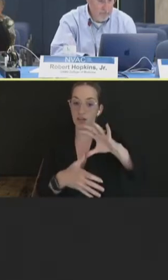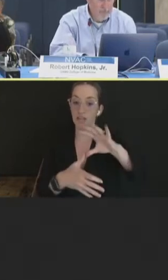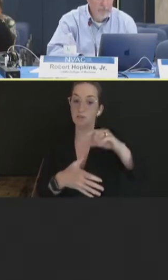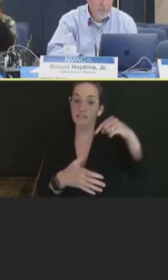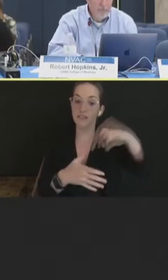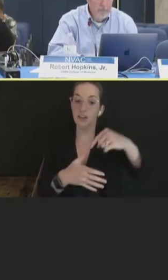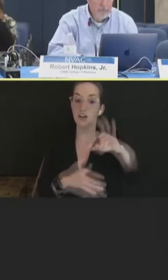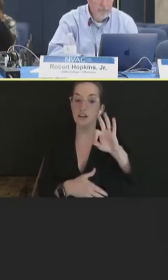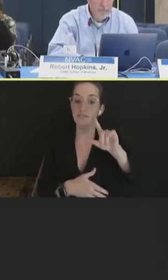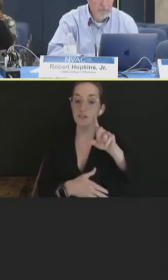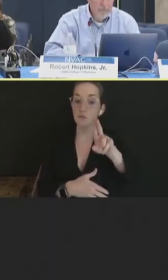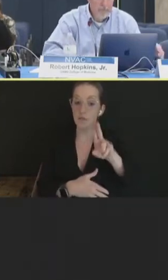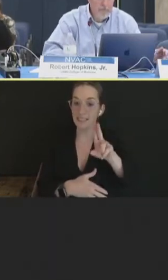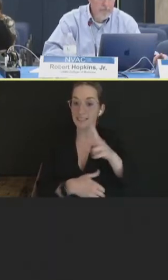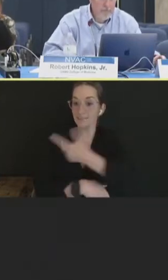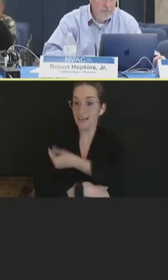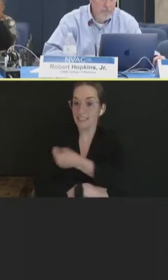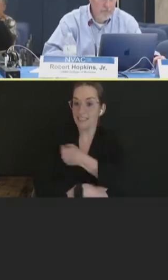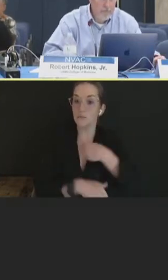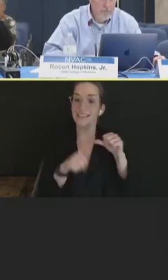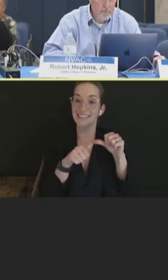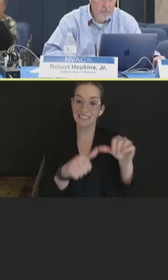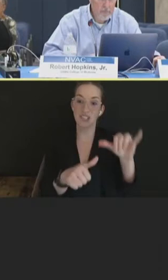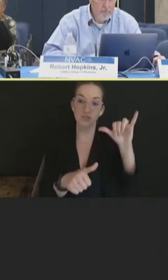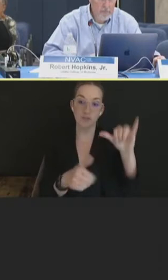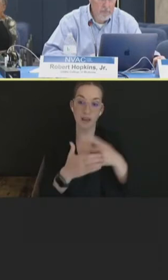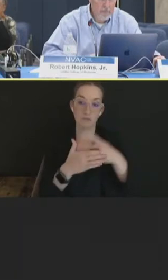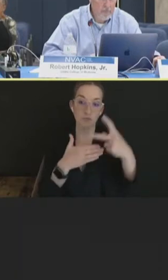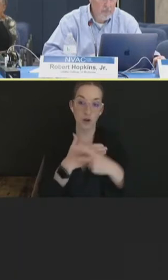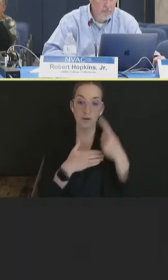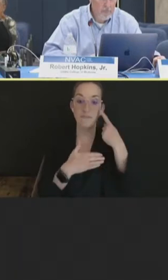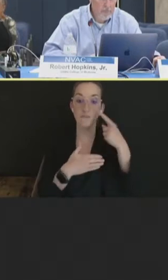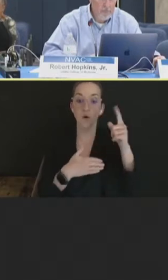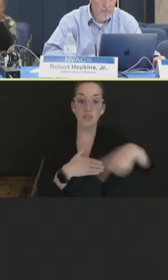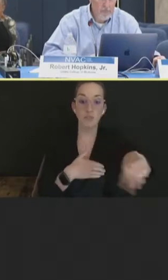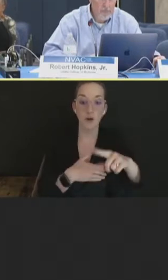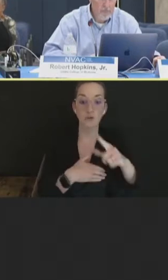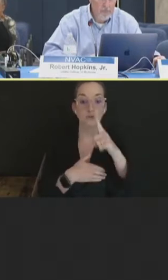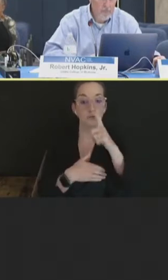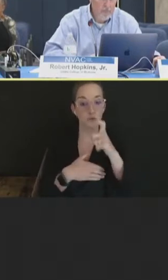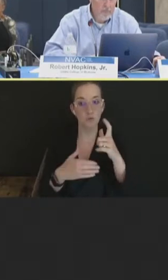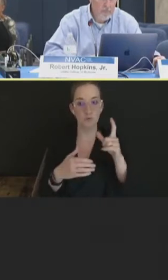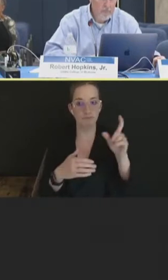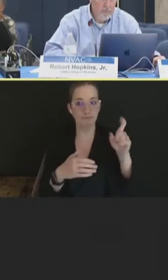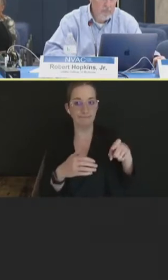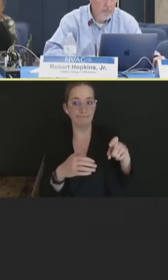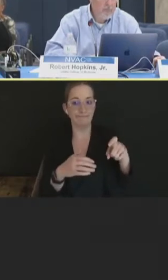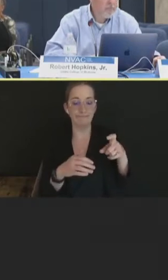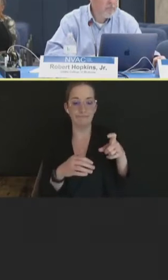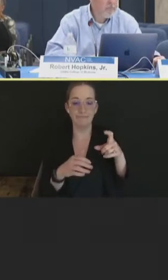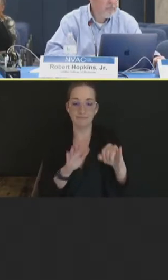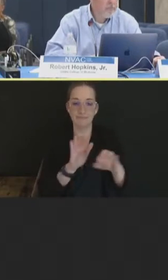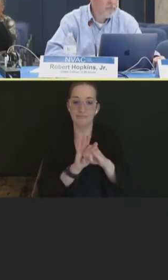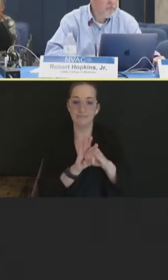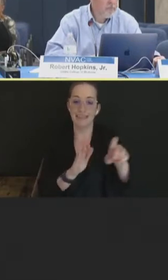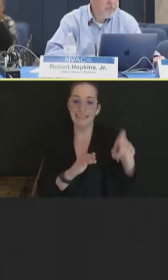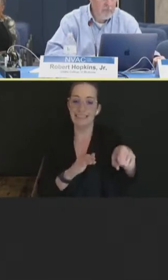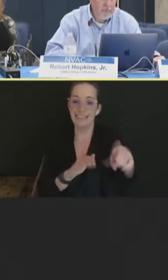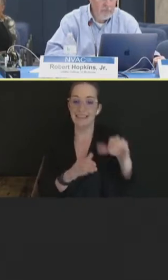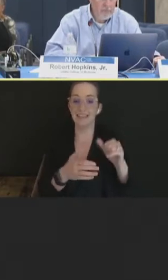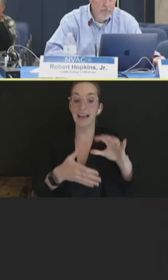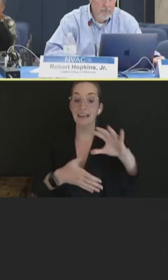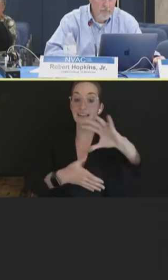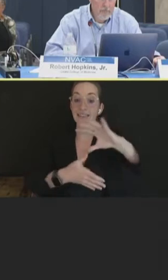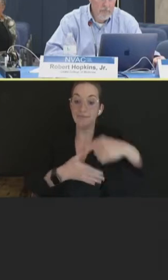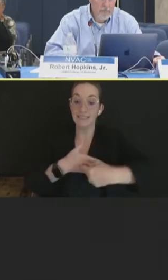influenza vaccine program for those with an indication. Administration of Southern Hemisphere or Northern Hemisphere influenza vaccine